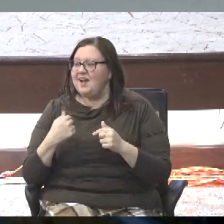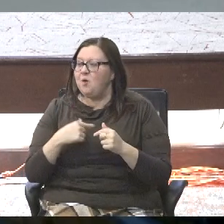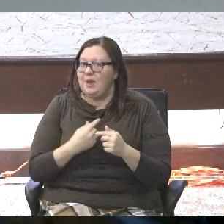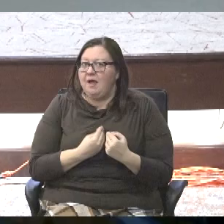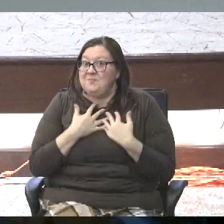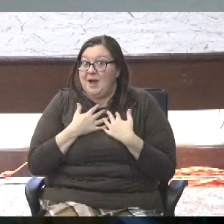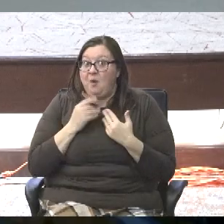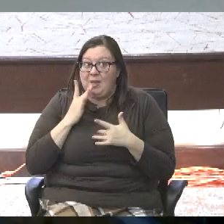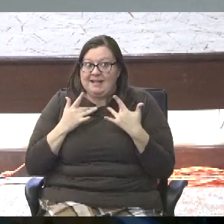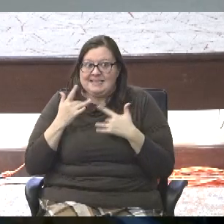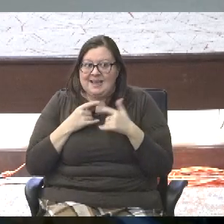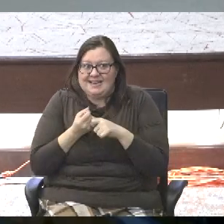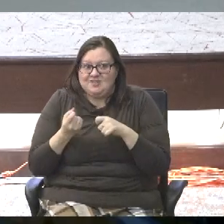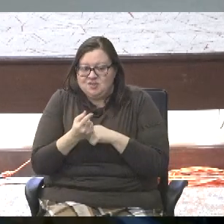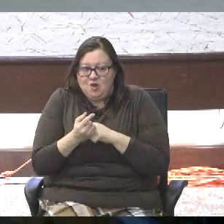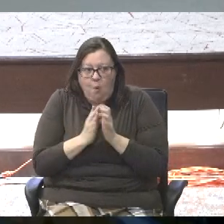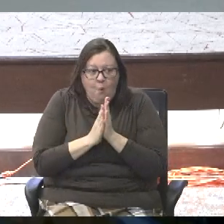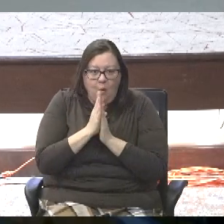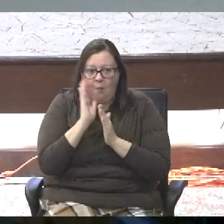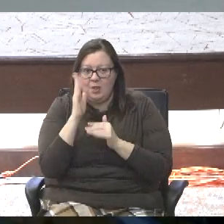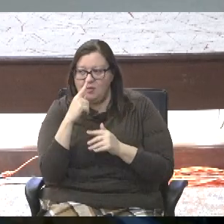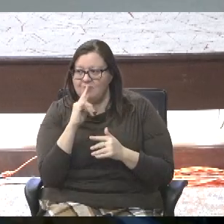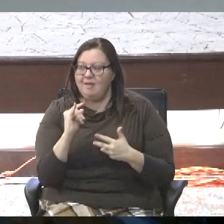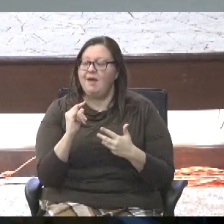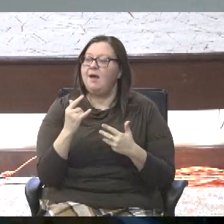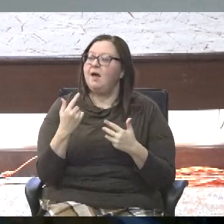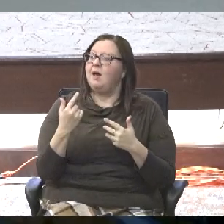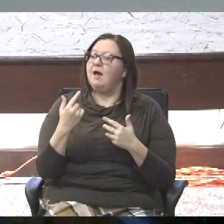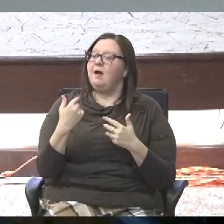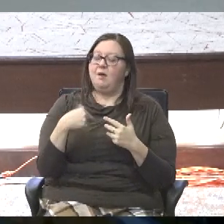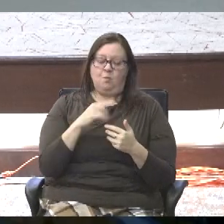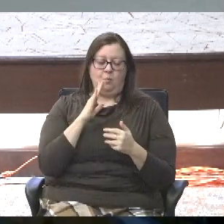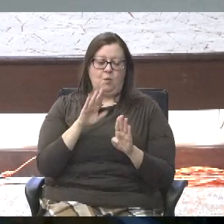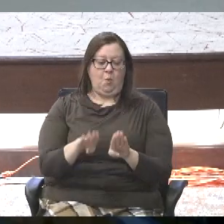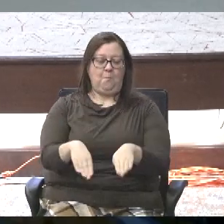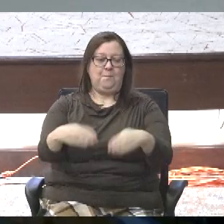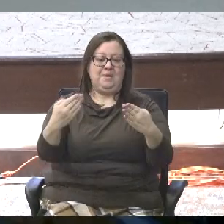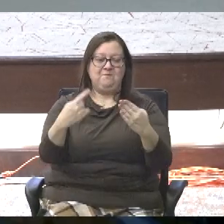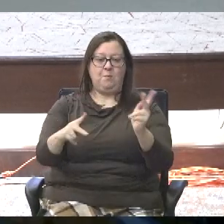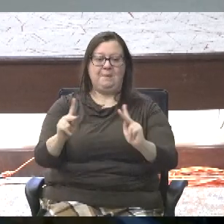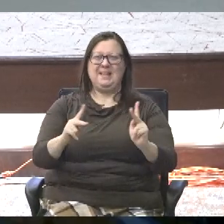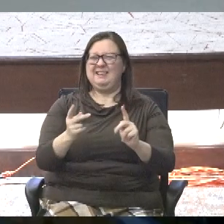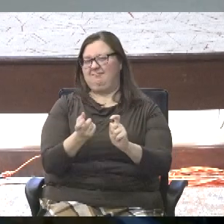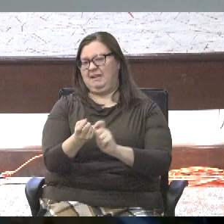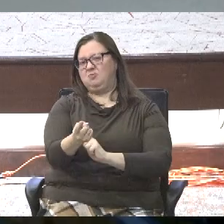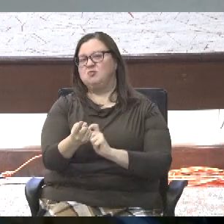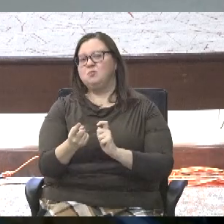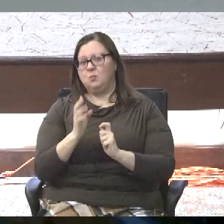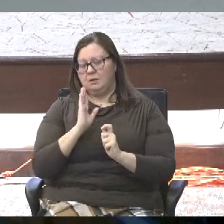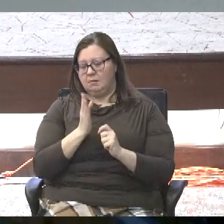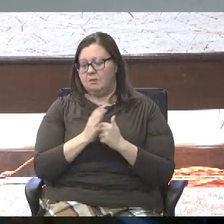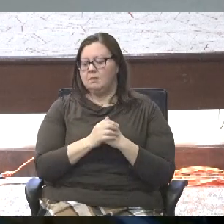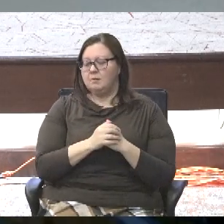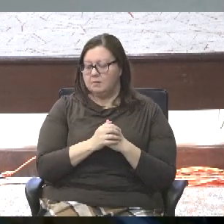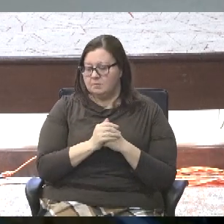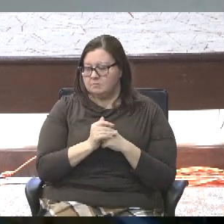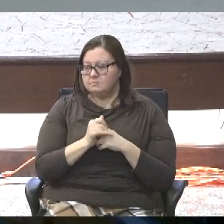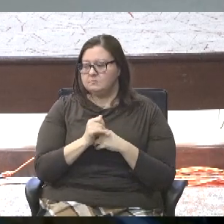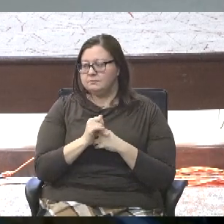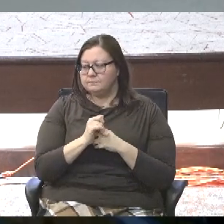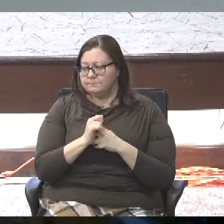about what this next year is going to be, and as we look to open up the facility about a year from now, you